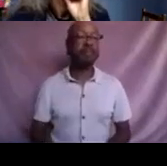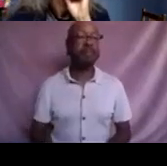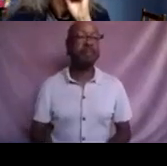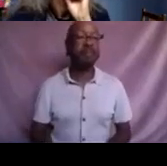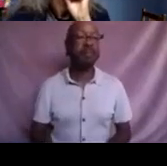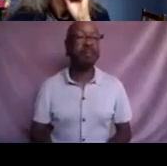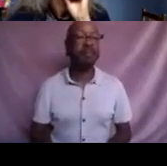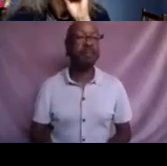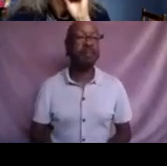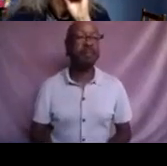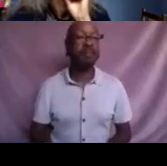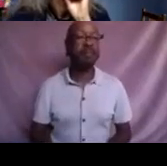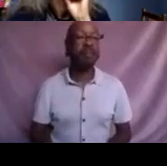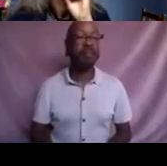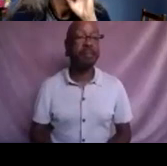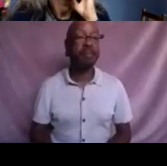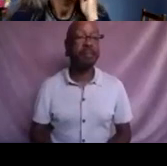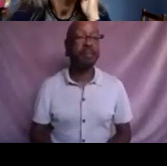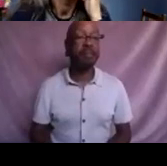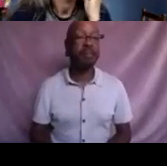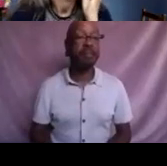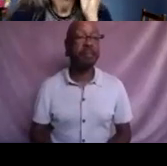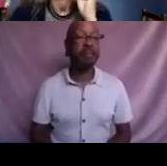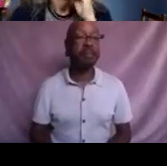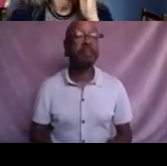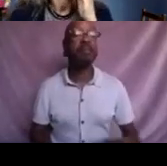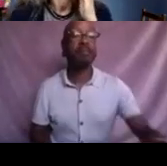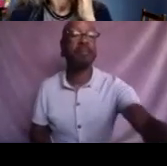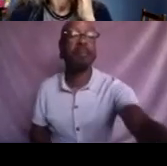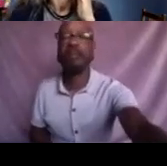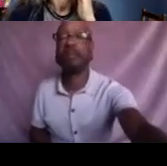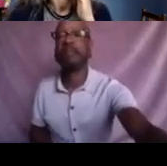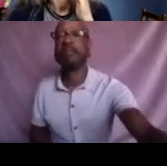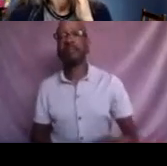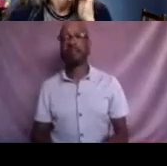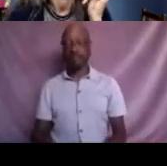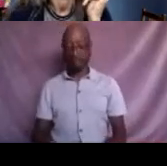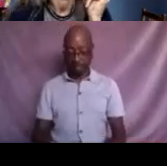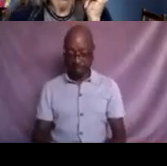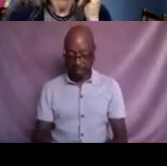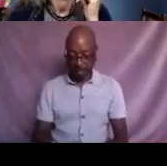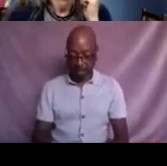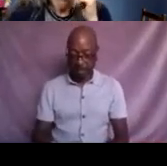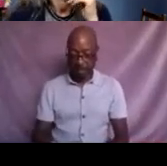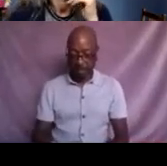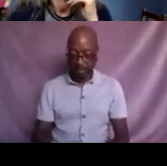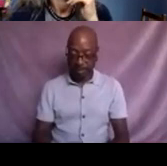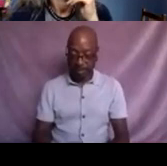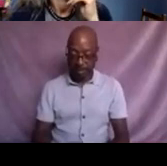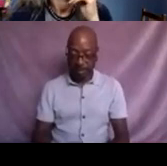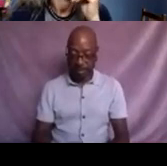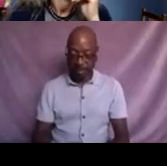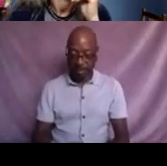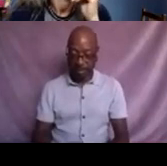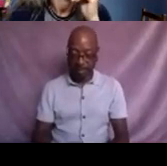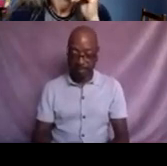add parents as students, like a parent's email as students. And then that brings me to my next bullet point. Make sure that students join